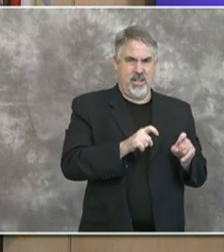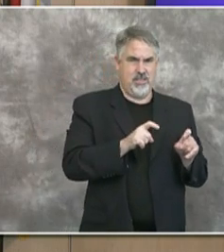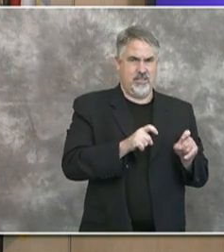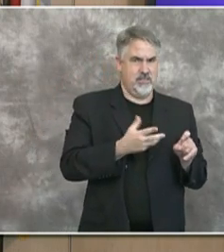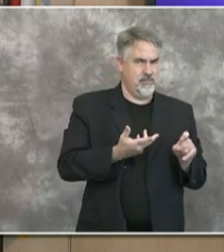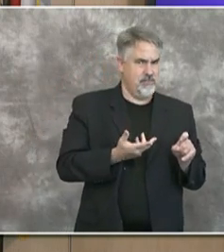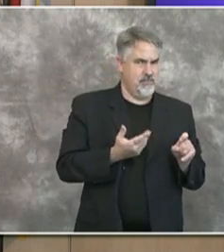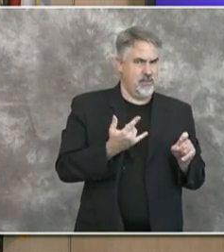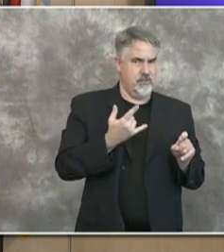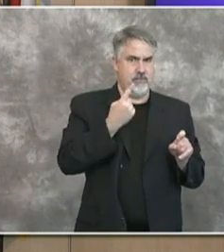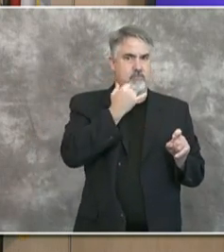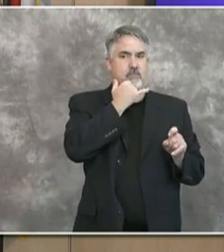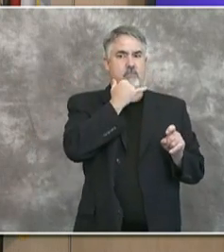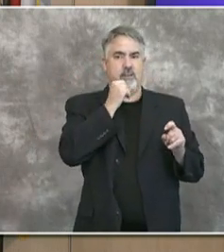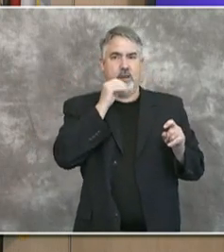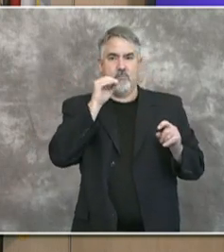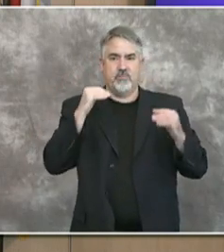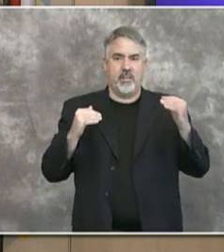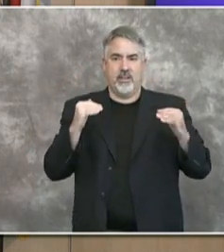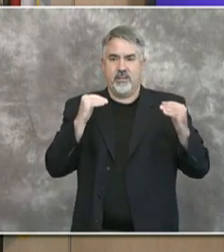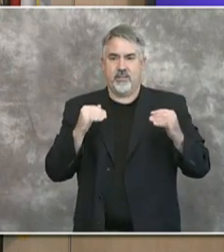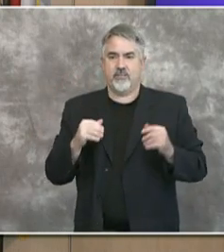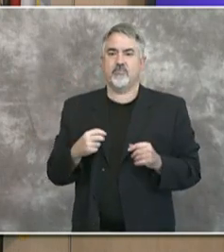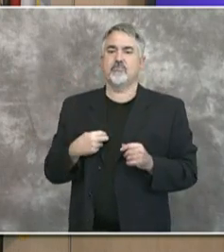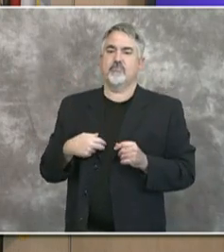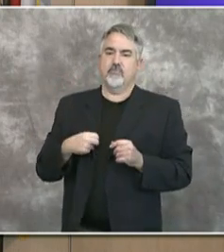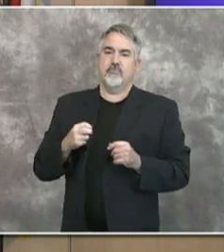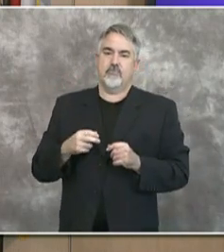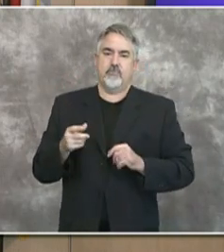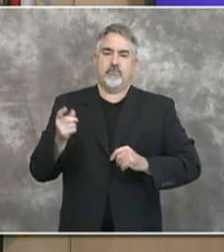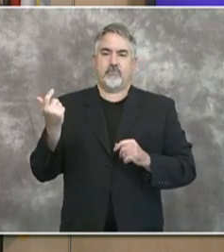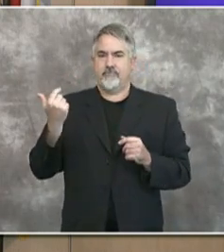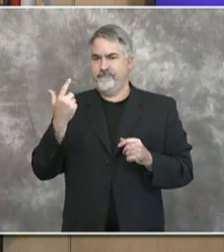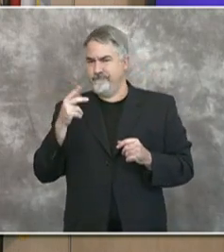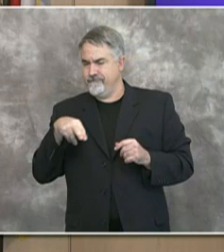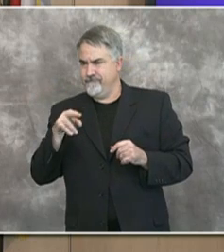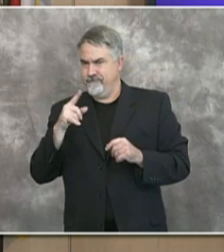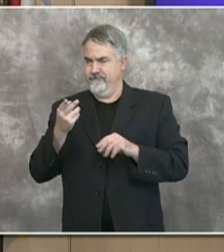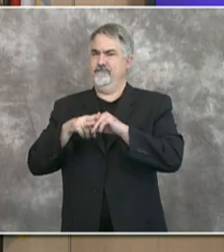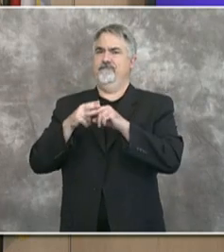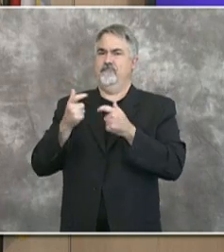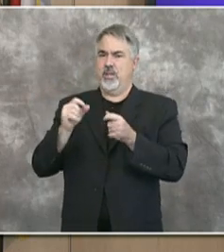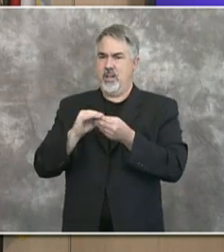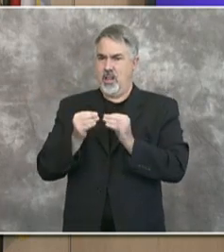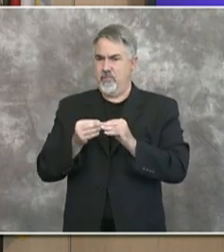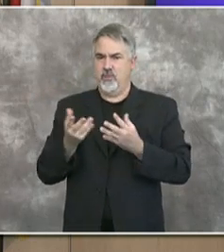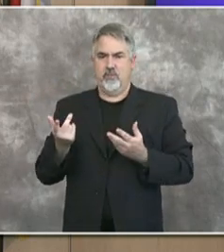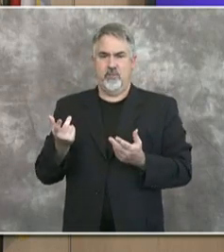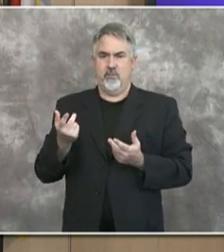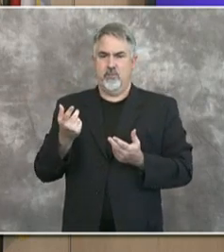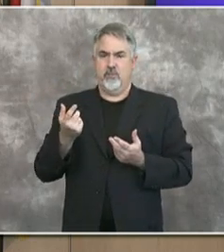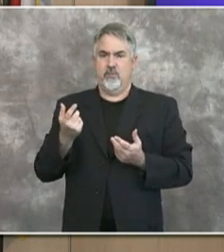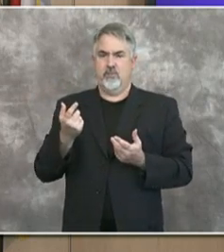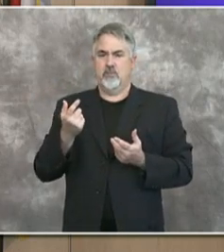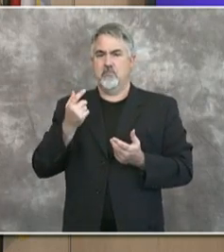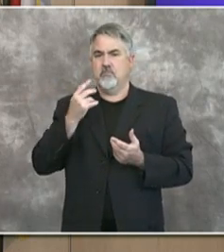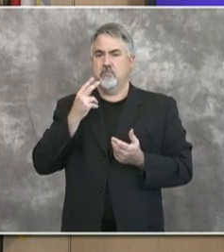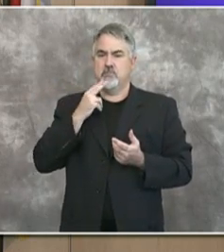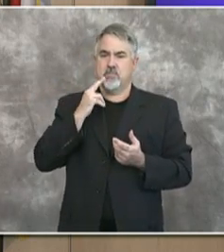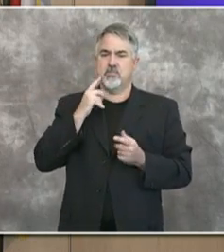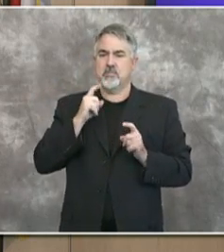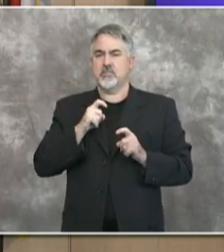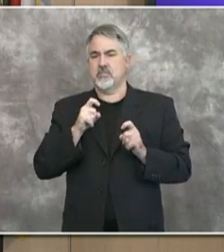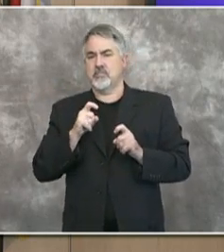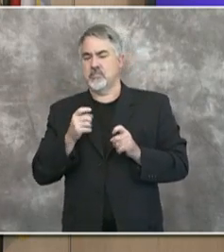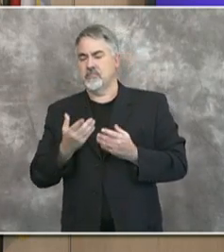largest day we had, and we put in context that that went with a corresponding significant jump in testing, so it was not as concerning. We are aligning